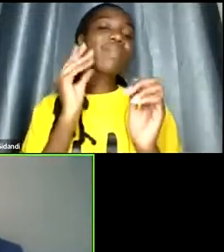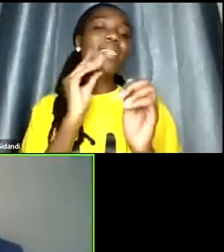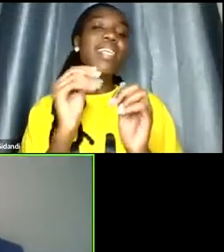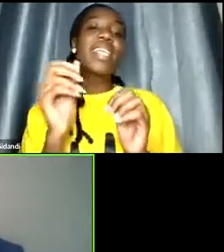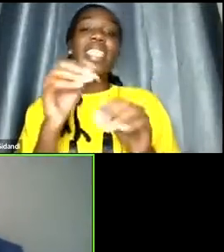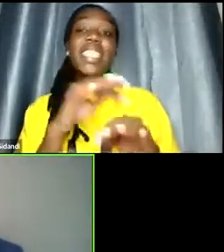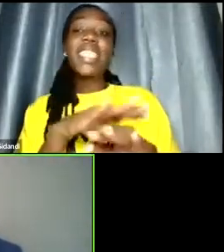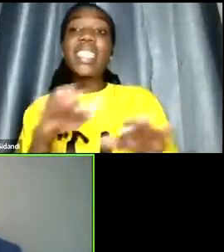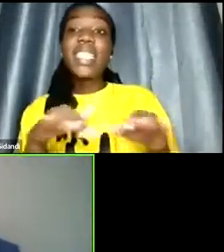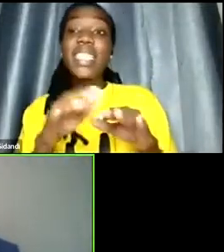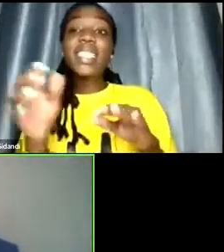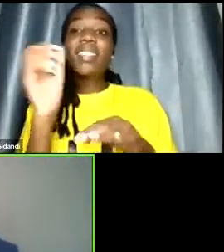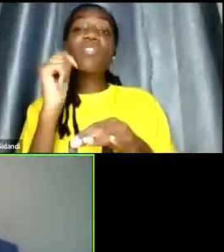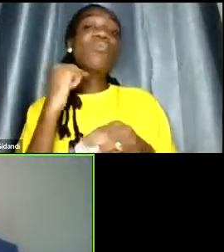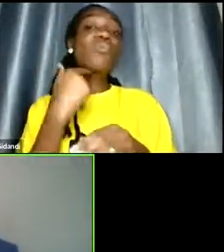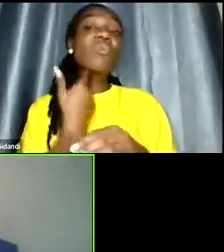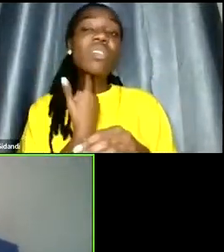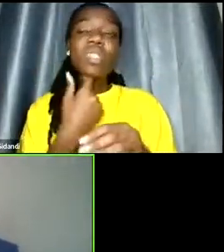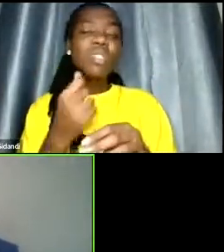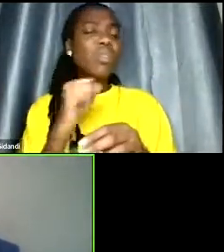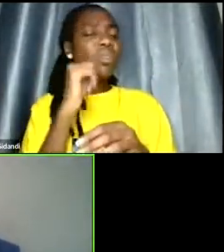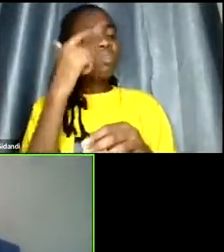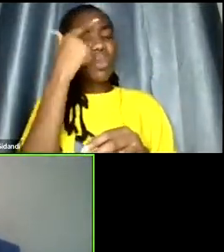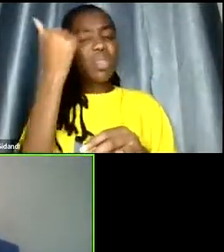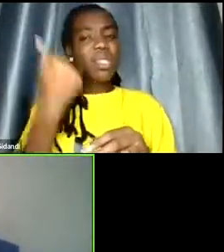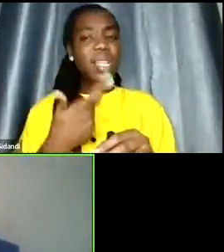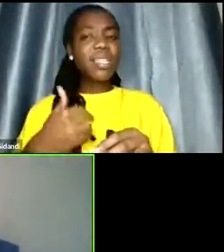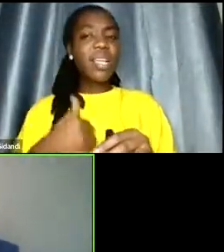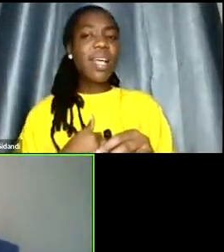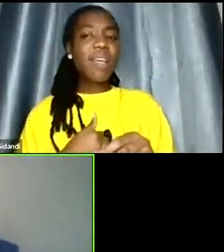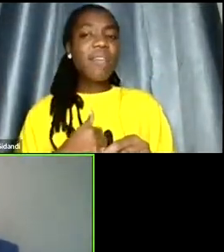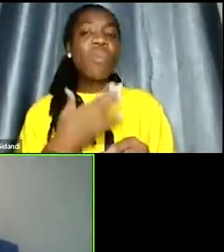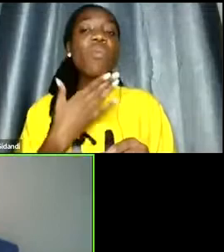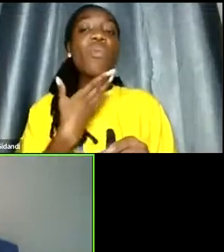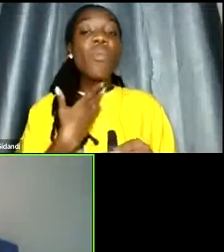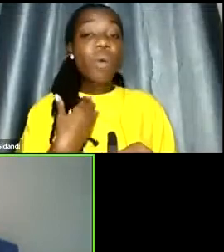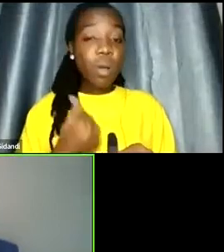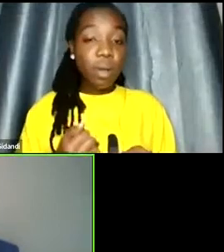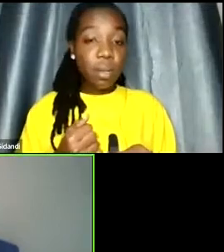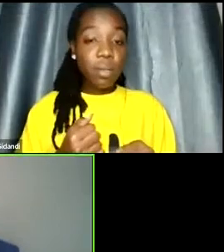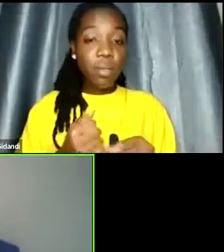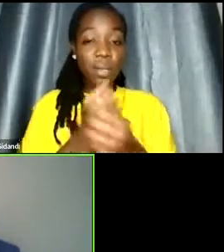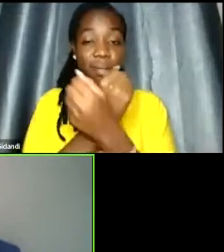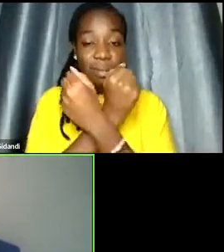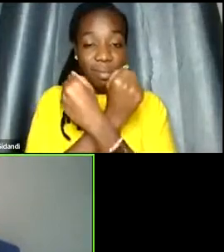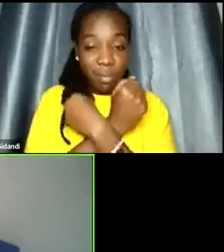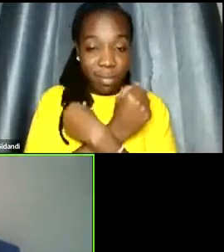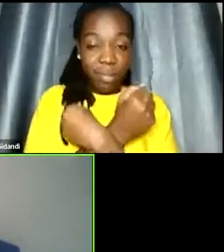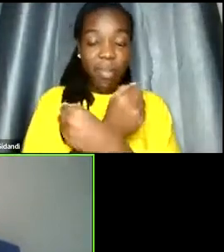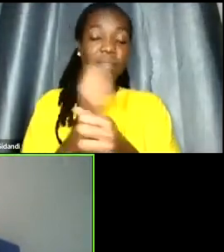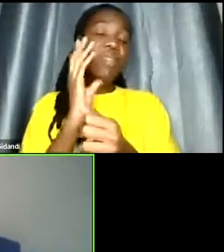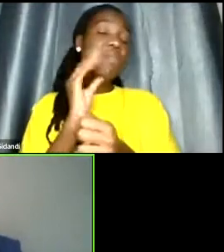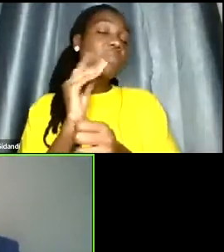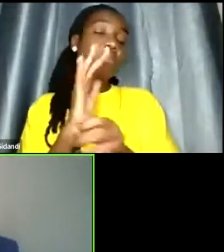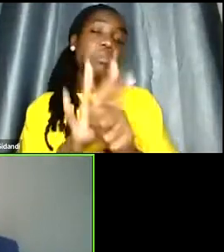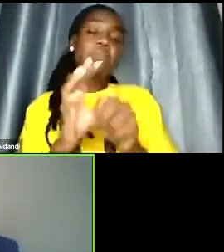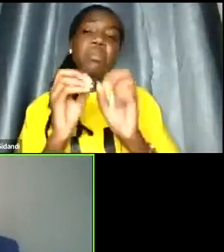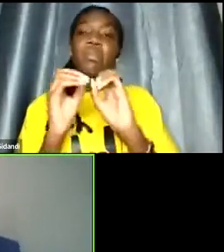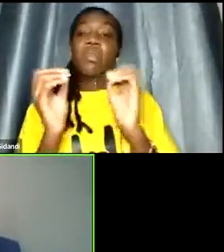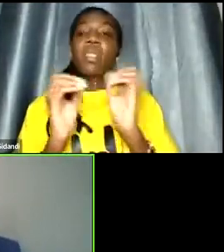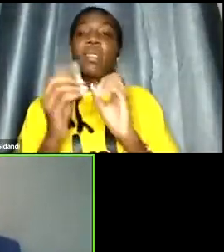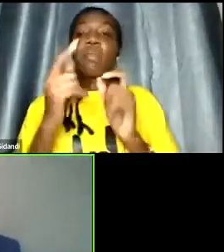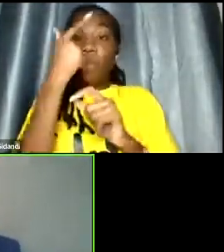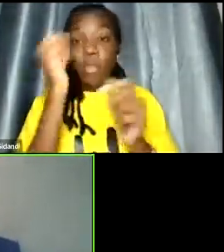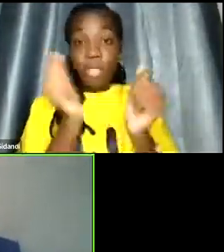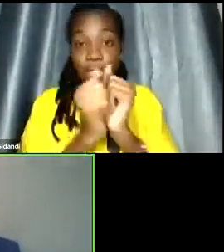we love experience too much. No, it's the easiest way to measure whether you've attained the necessary skills required. It's the 10,000-hour